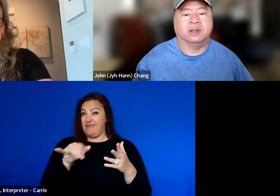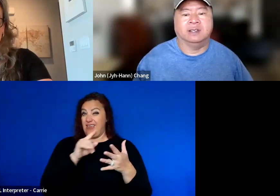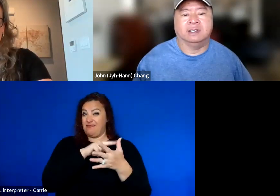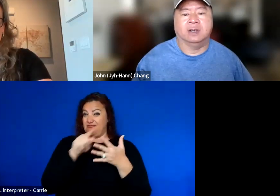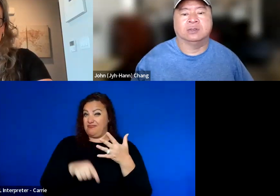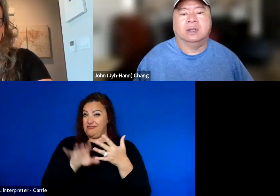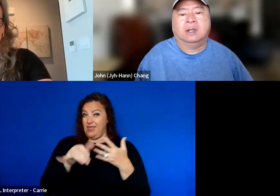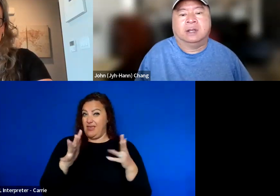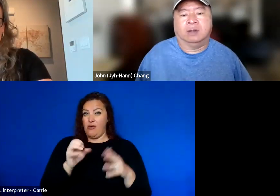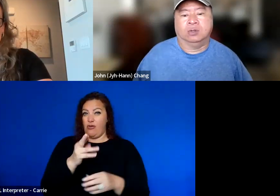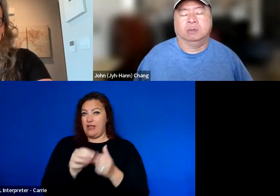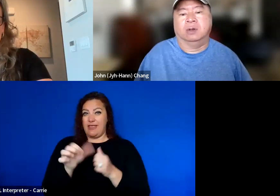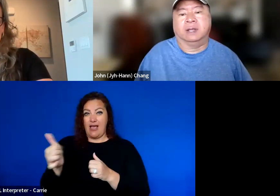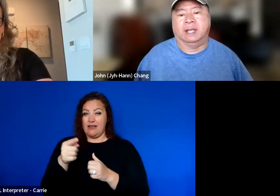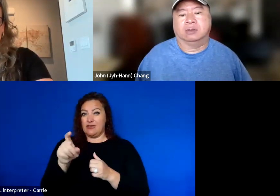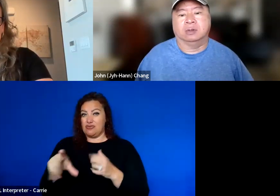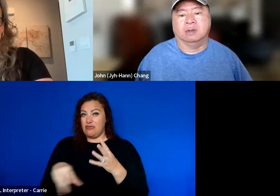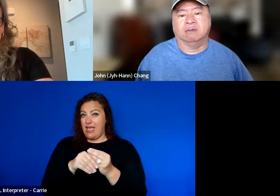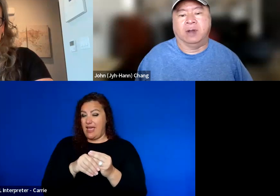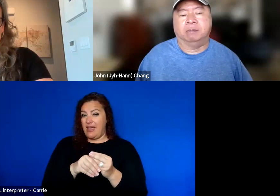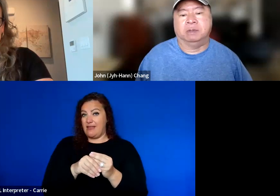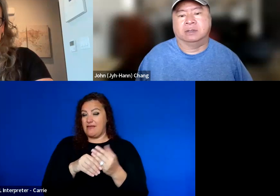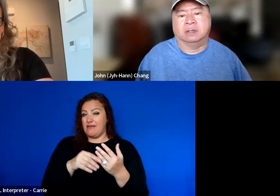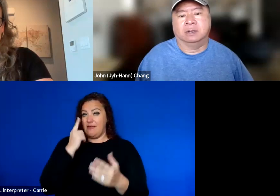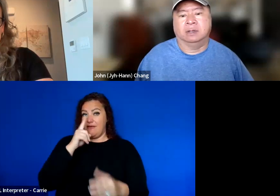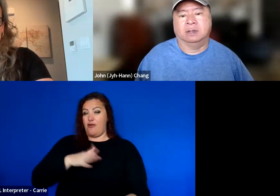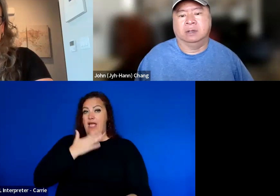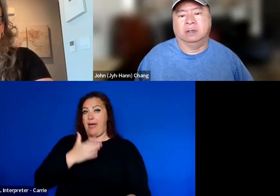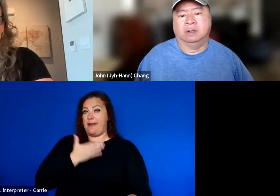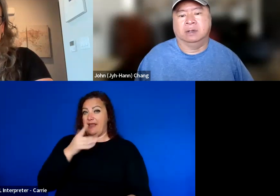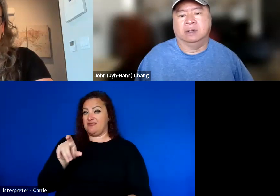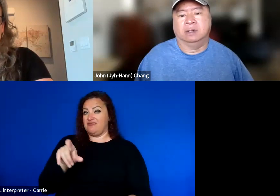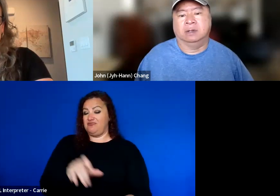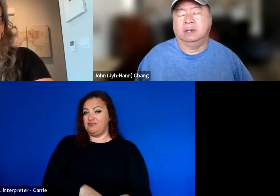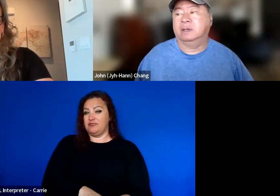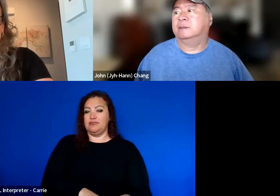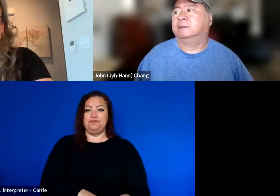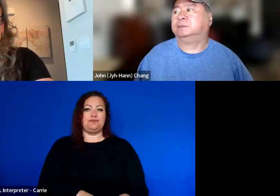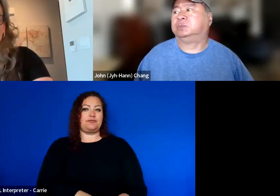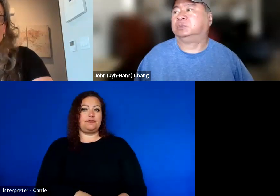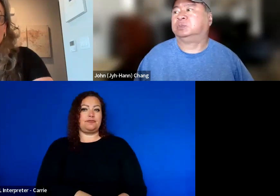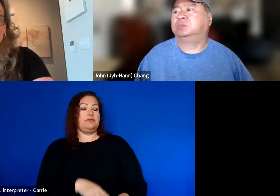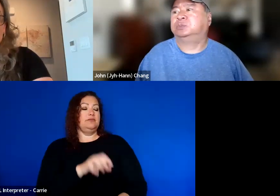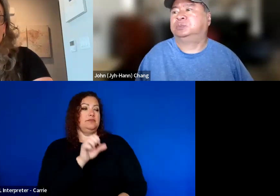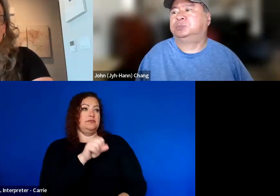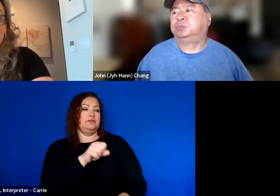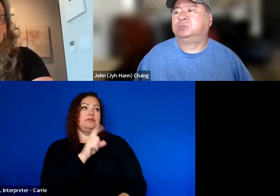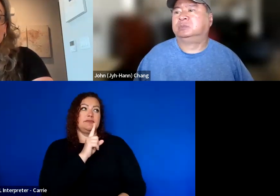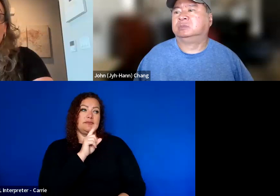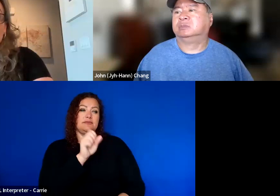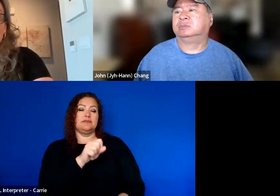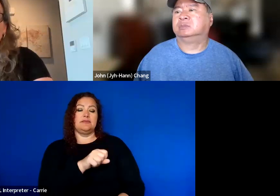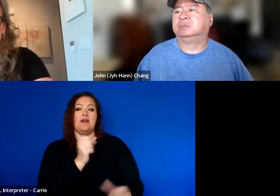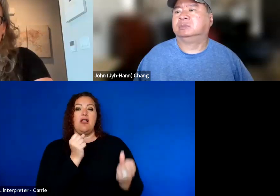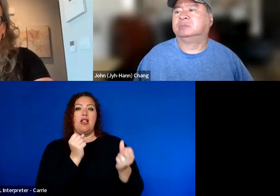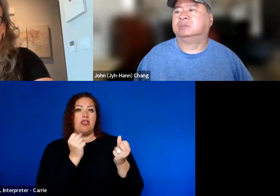or is there anything else that we should be looking at for happiness? There's absolutely a lot